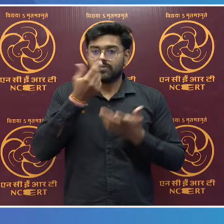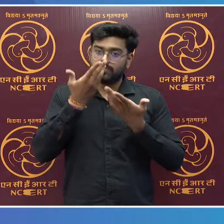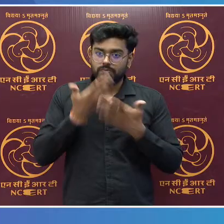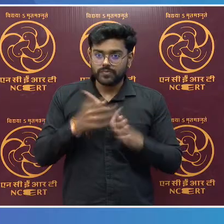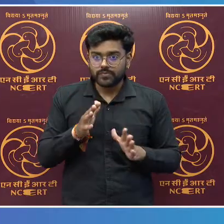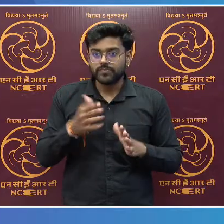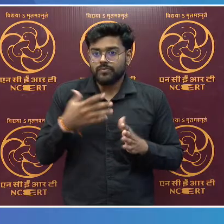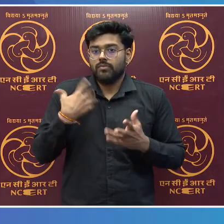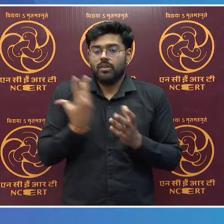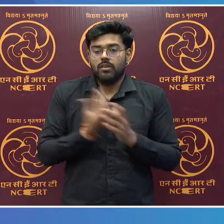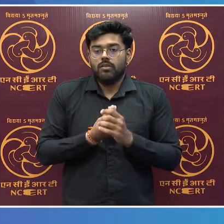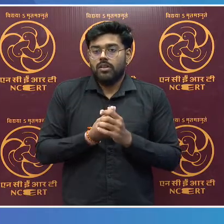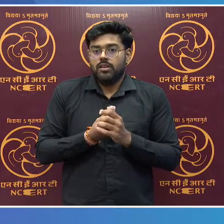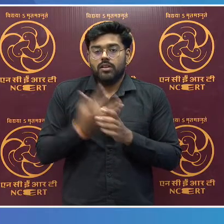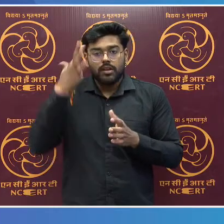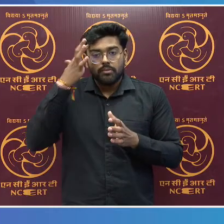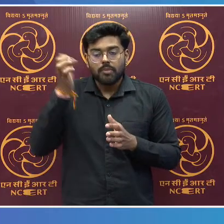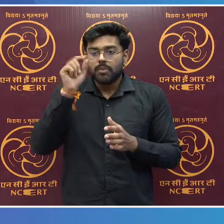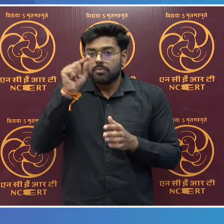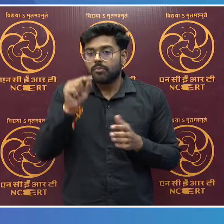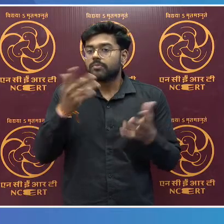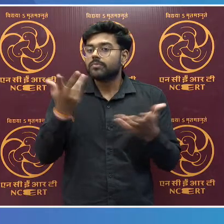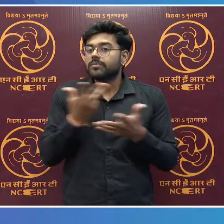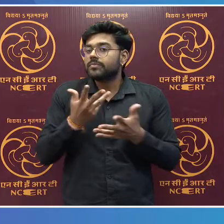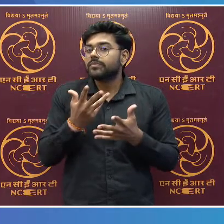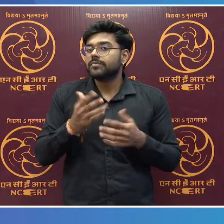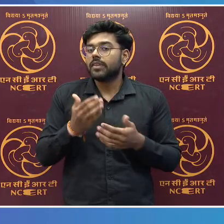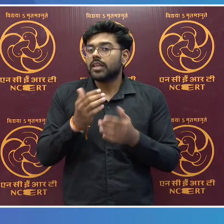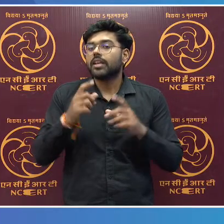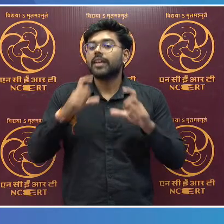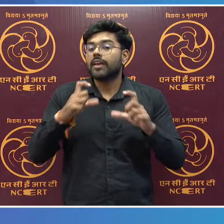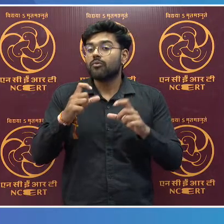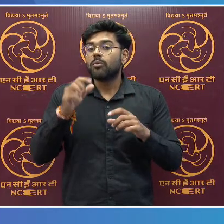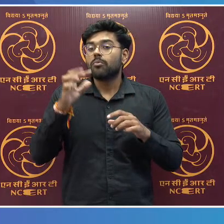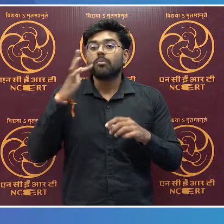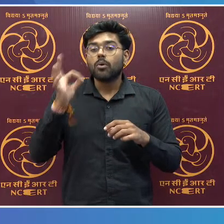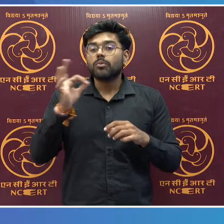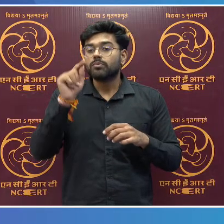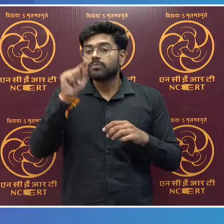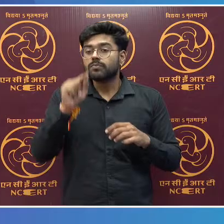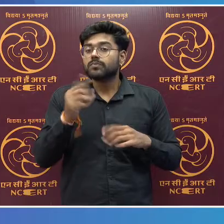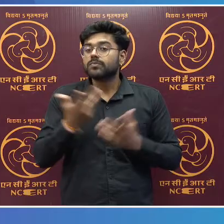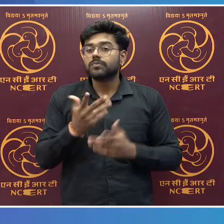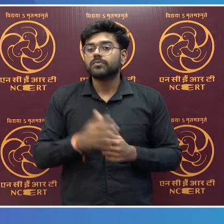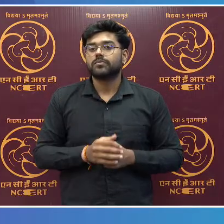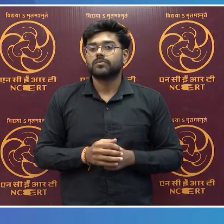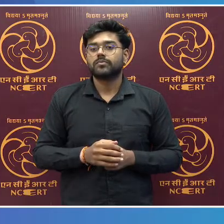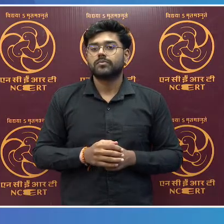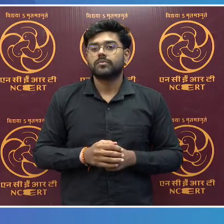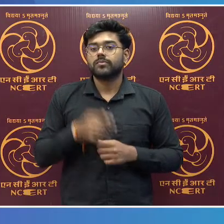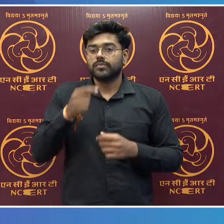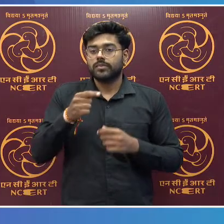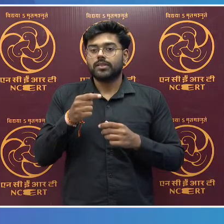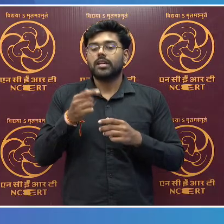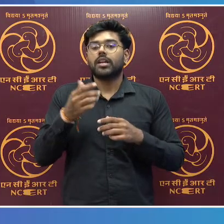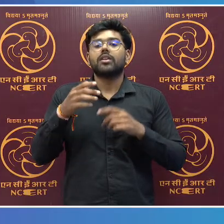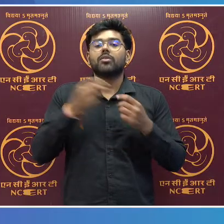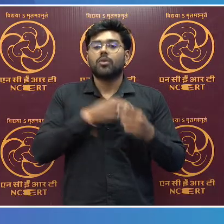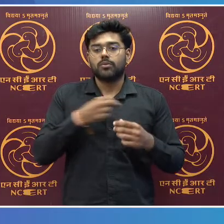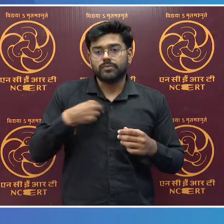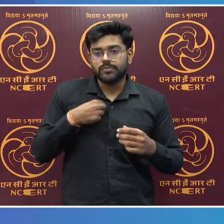be precautionary measures, what we need to be following, that first it should be prescribed by a